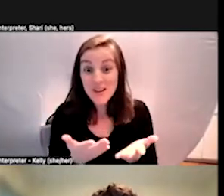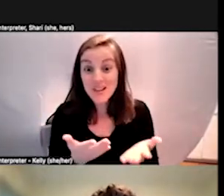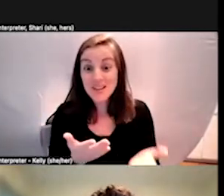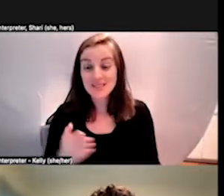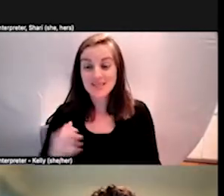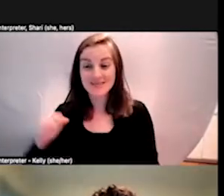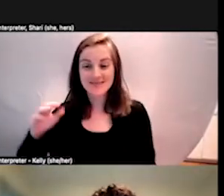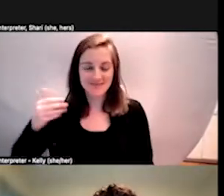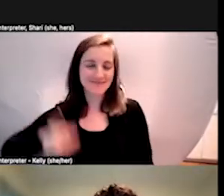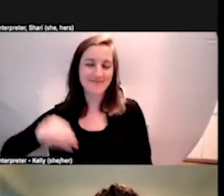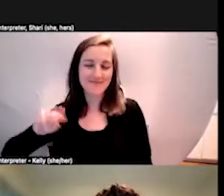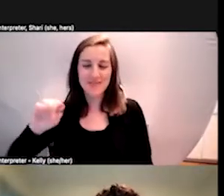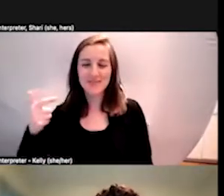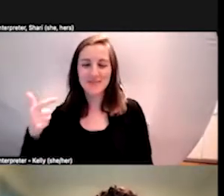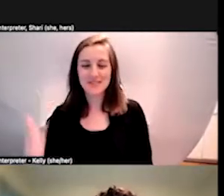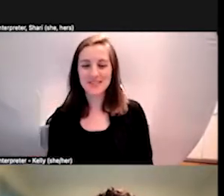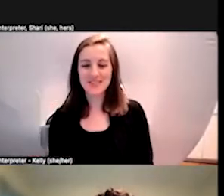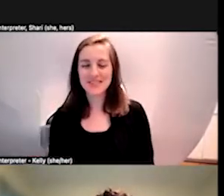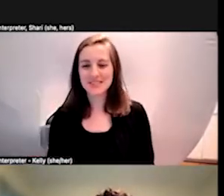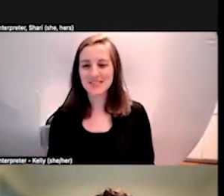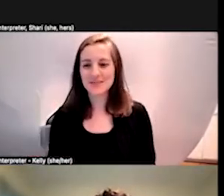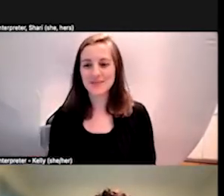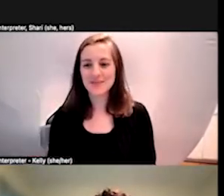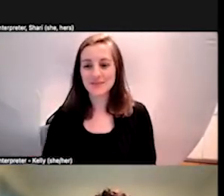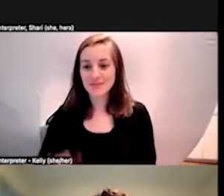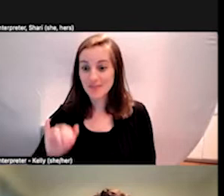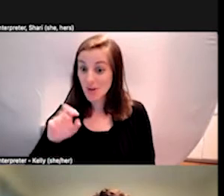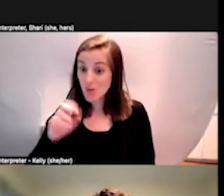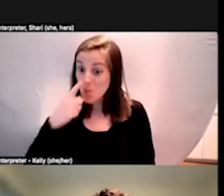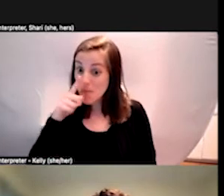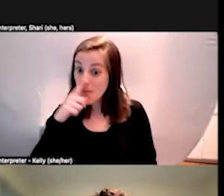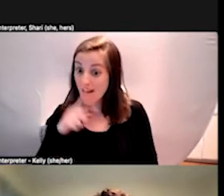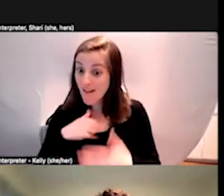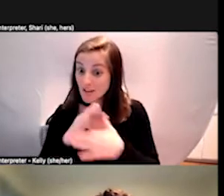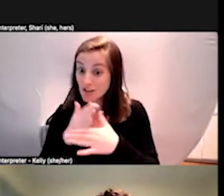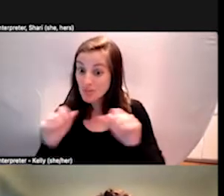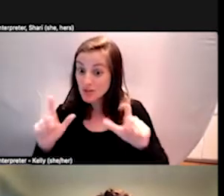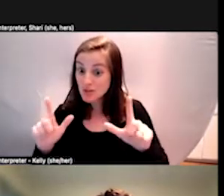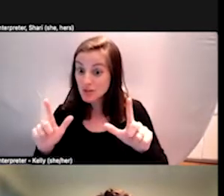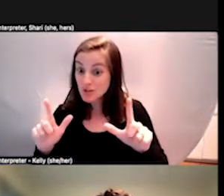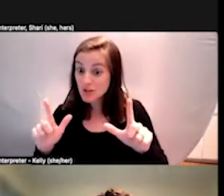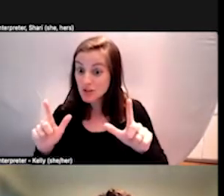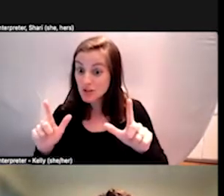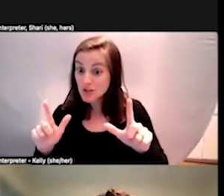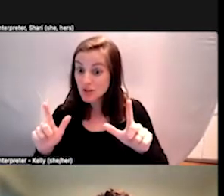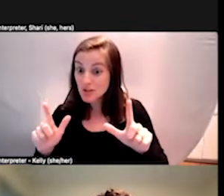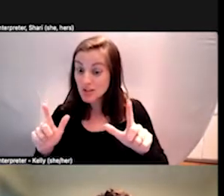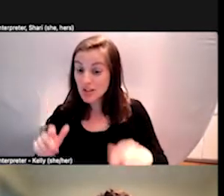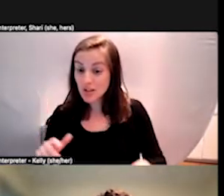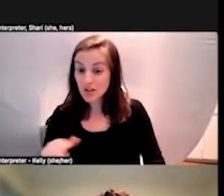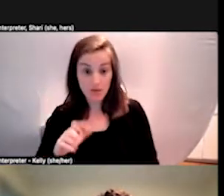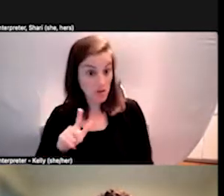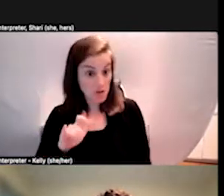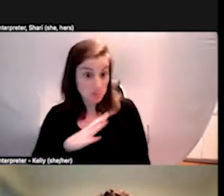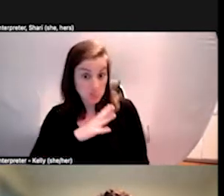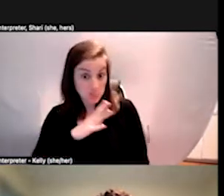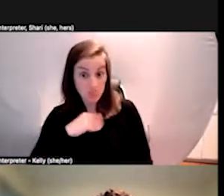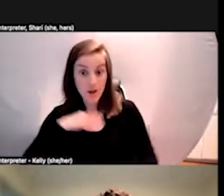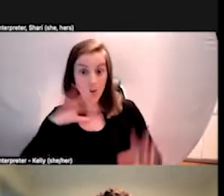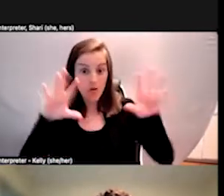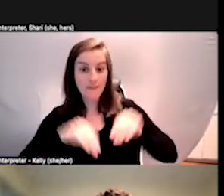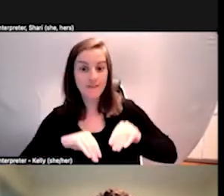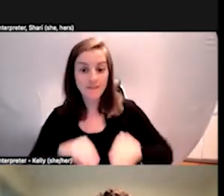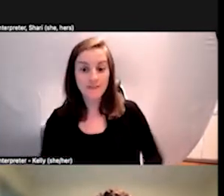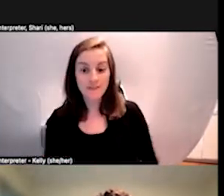Yeah, this is MG. Claire, do you mind if I share my screen real quick? Not at all. Let me.